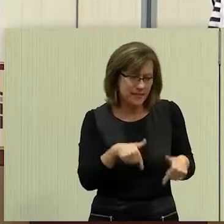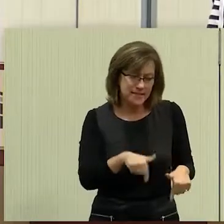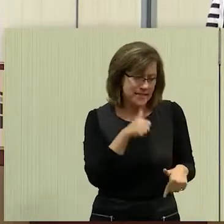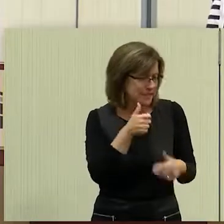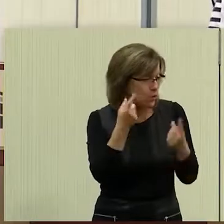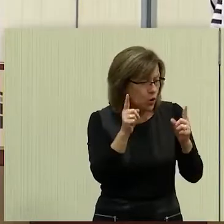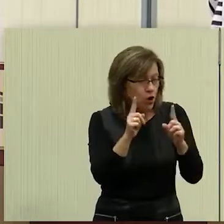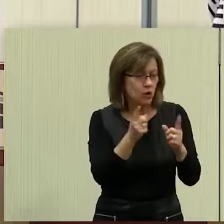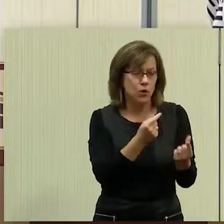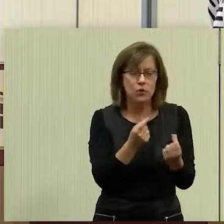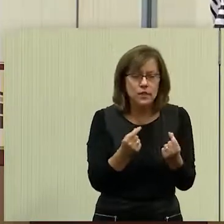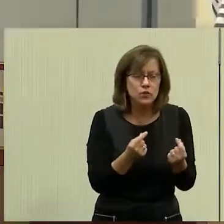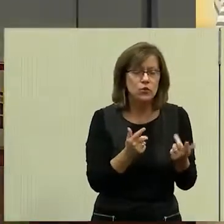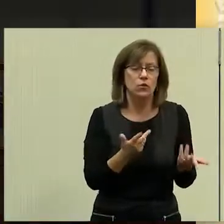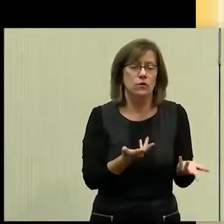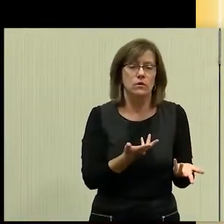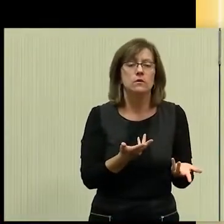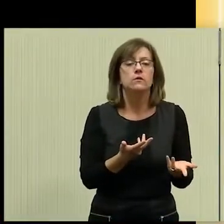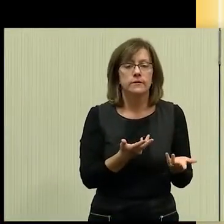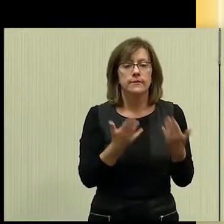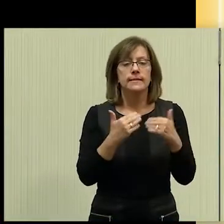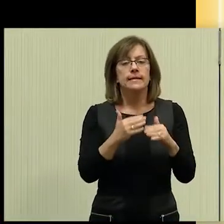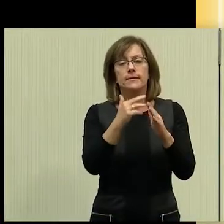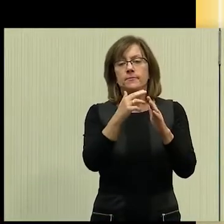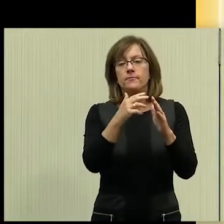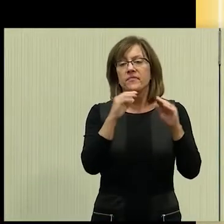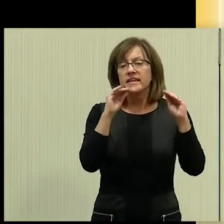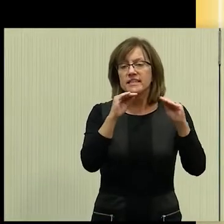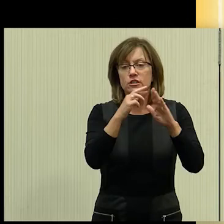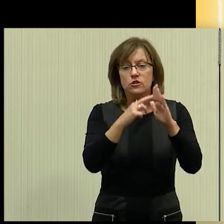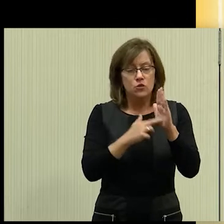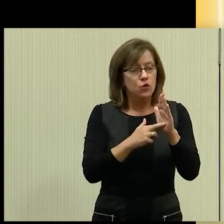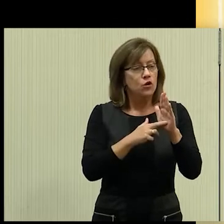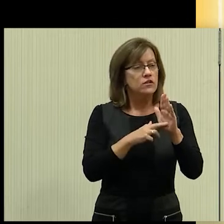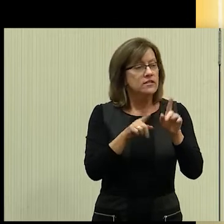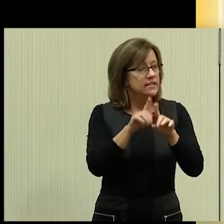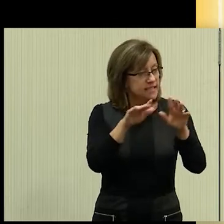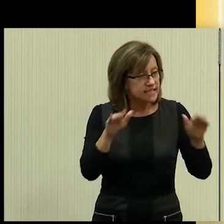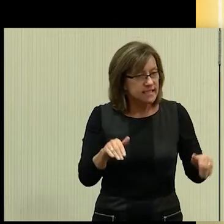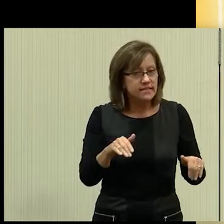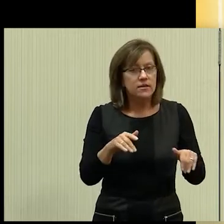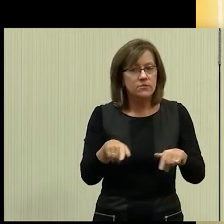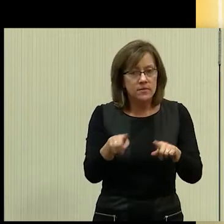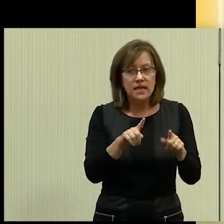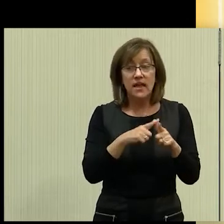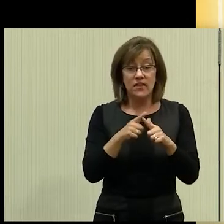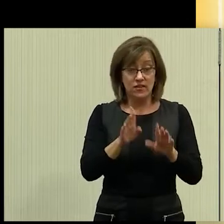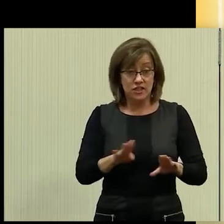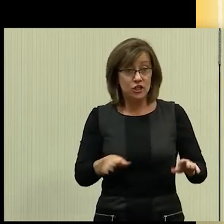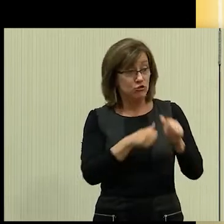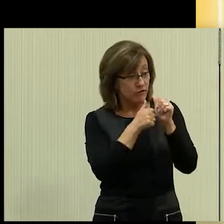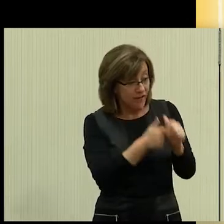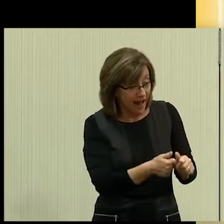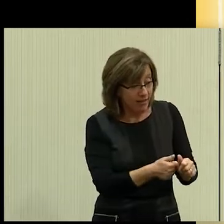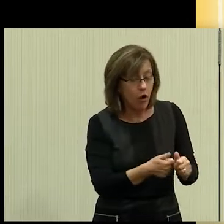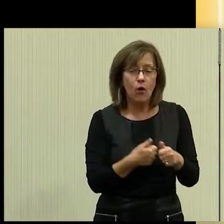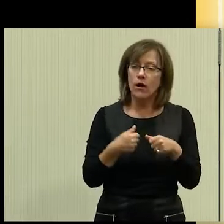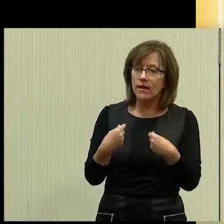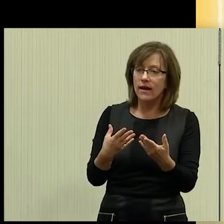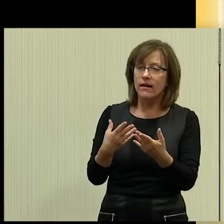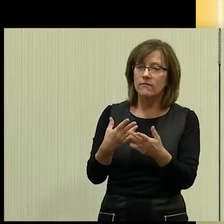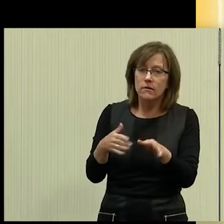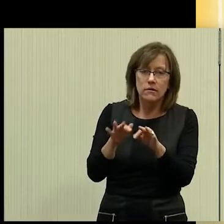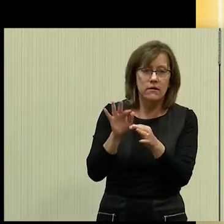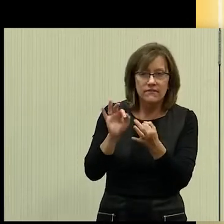us. Teaching the rules systematically, and then of course giving positive feedback when children do the rules. So, you know, having